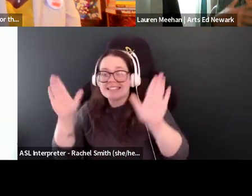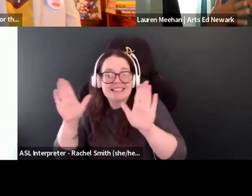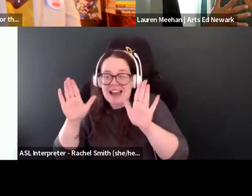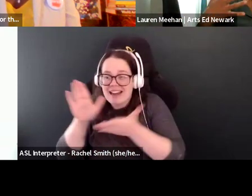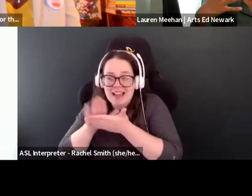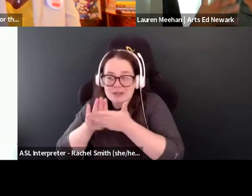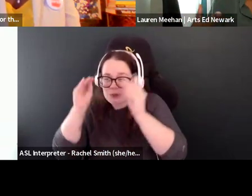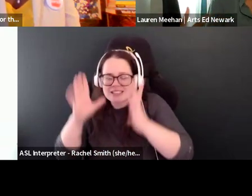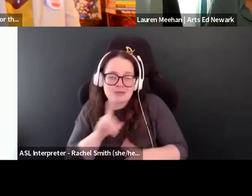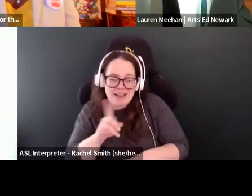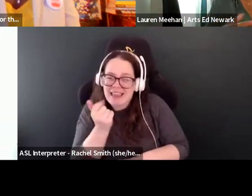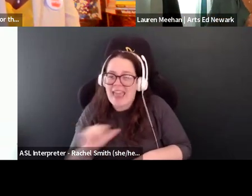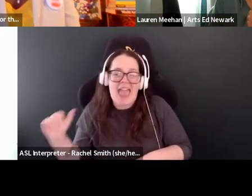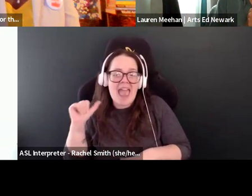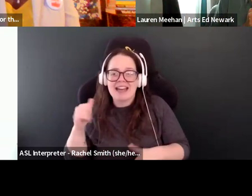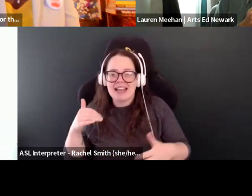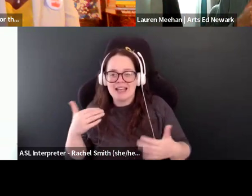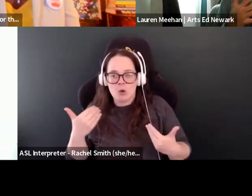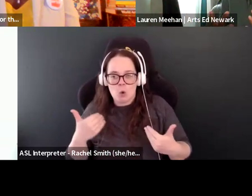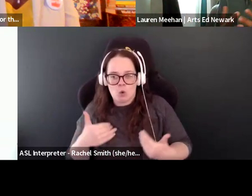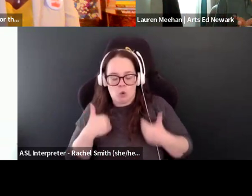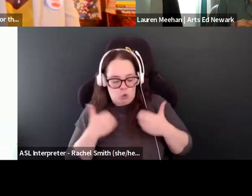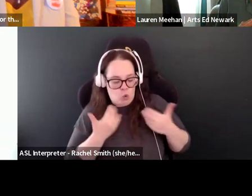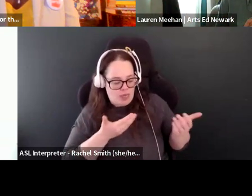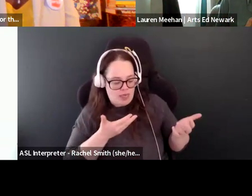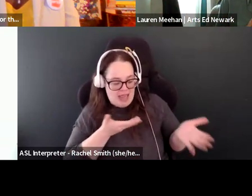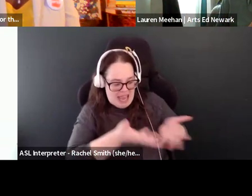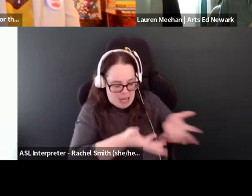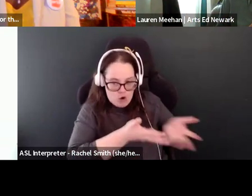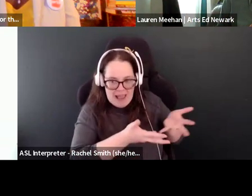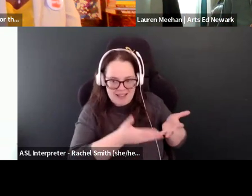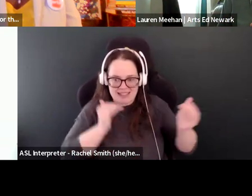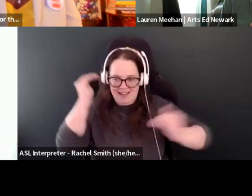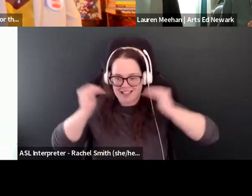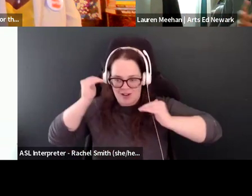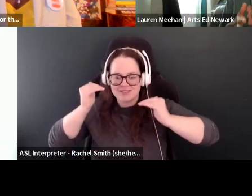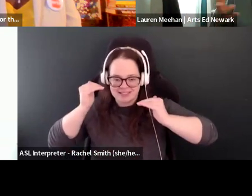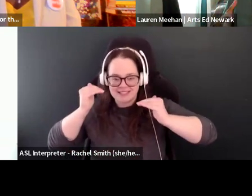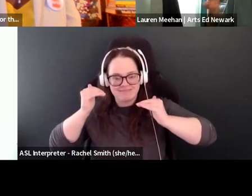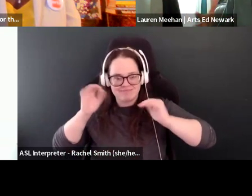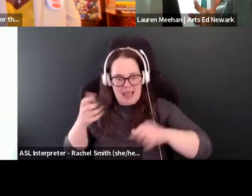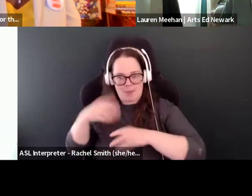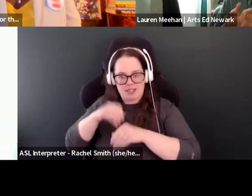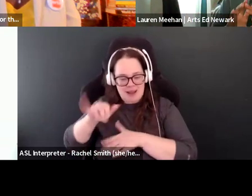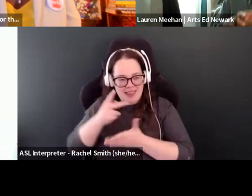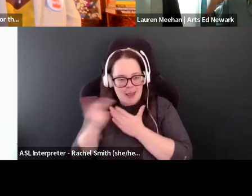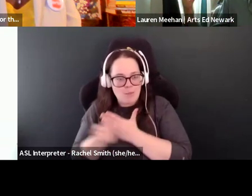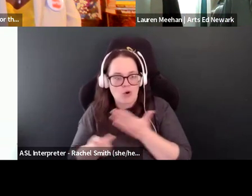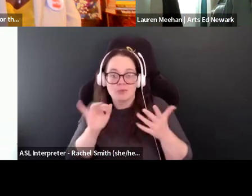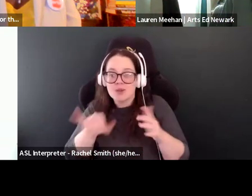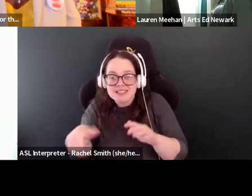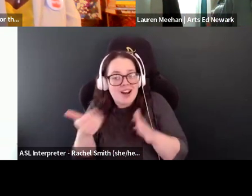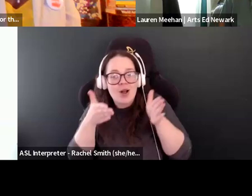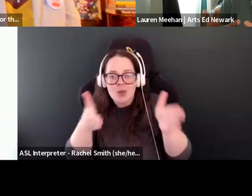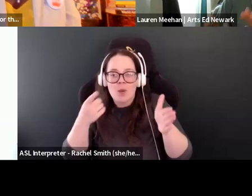adult, any youth-facing adult has participated in that program. And so it's been another way to build, again, a